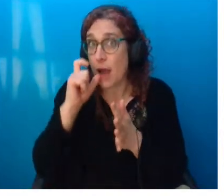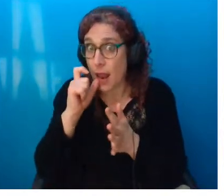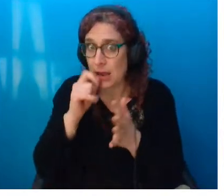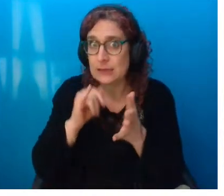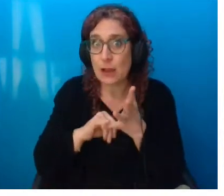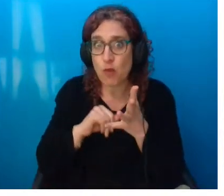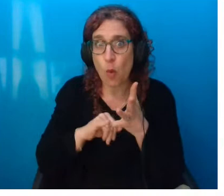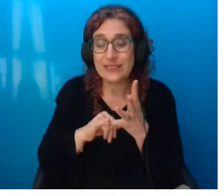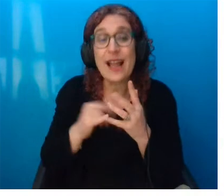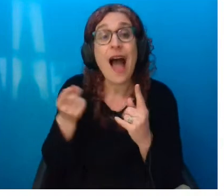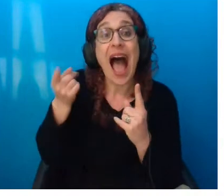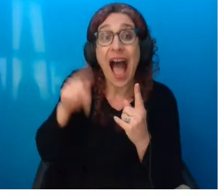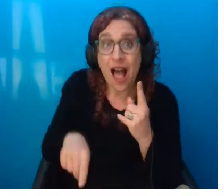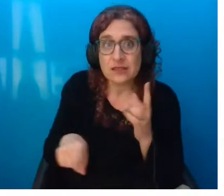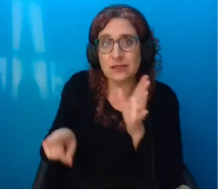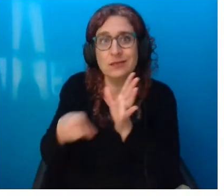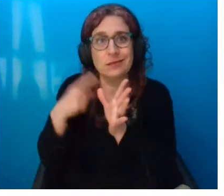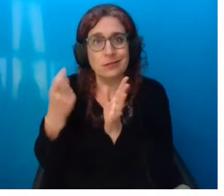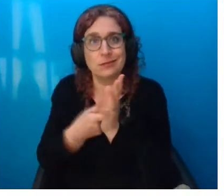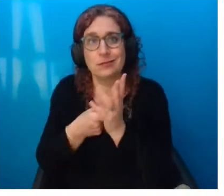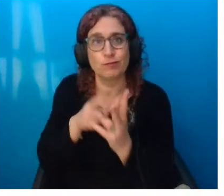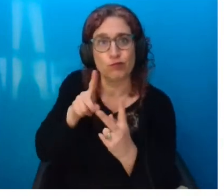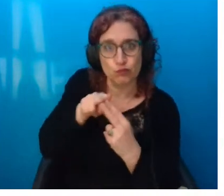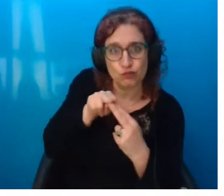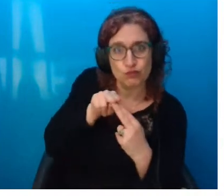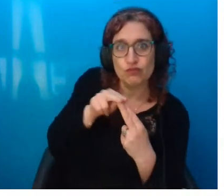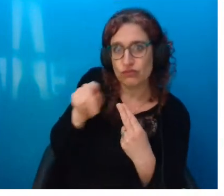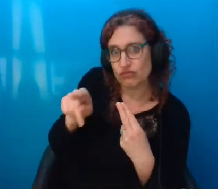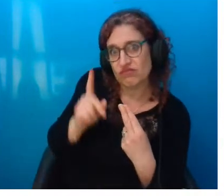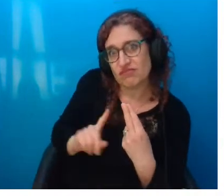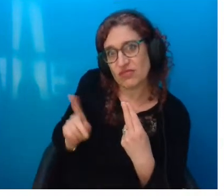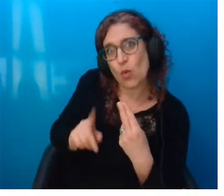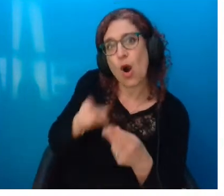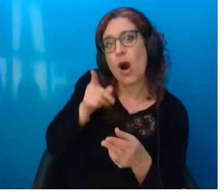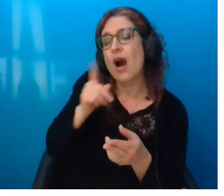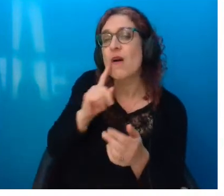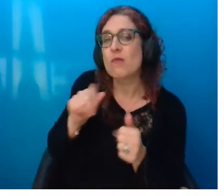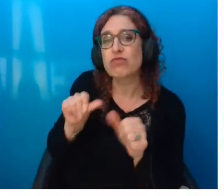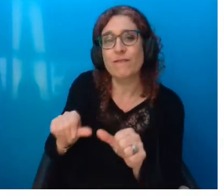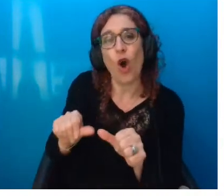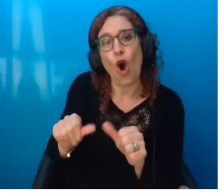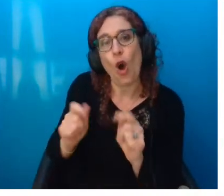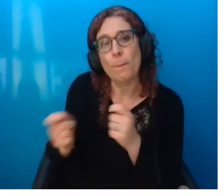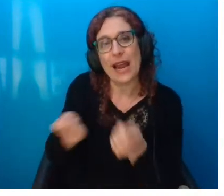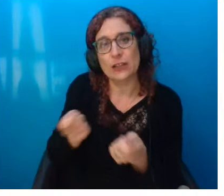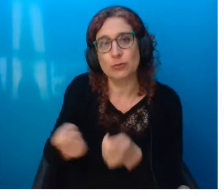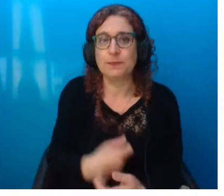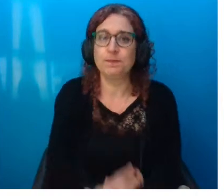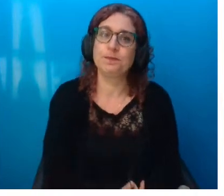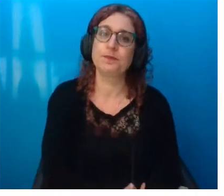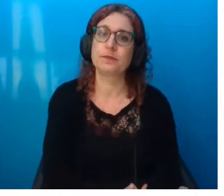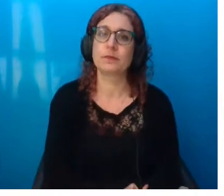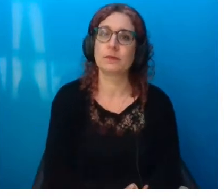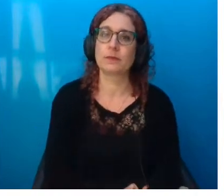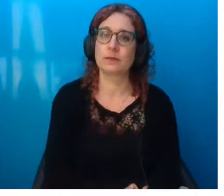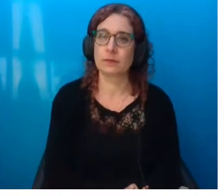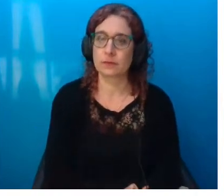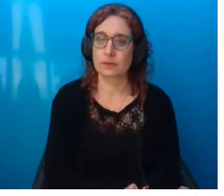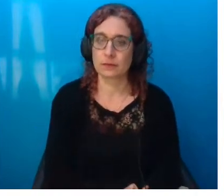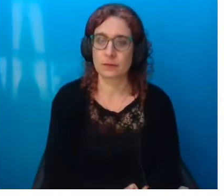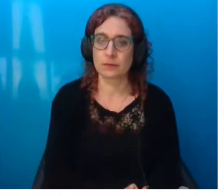rhinitis, what would be your preferred management? Low dose inhaled